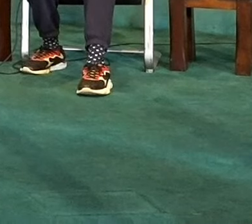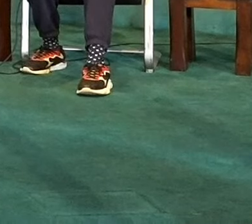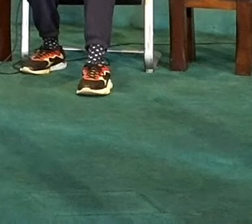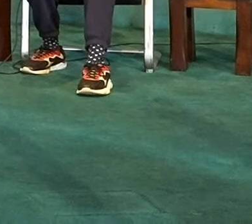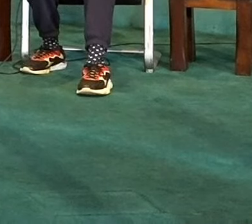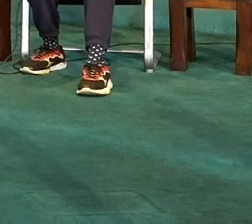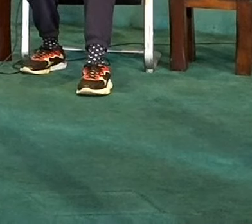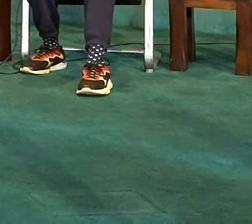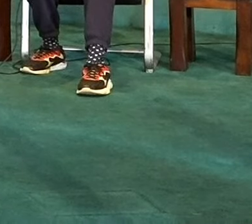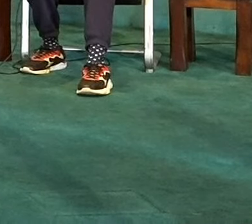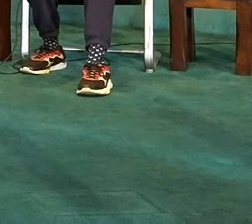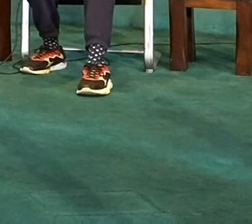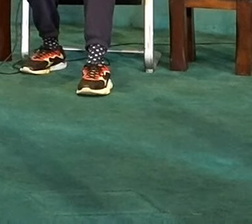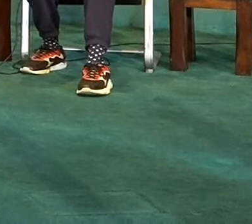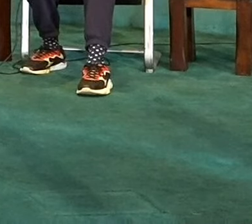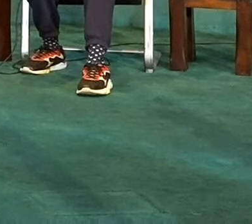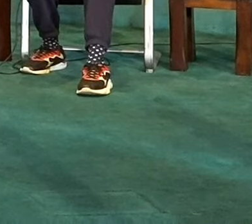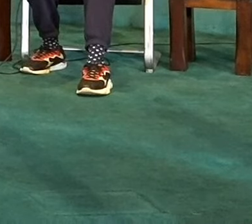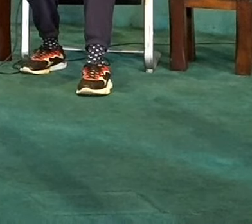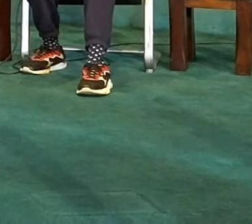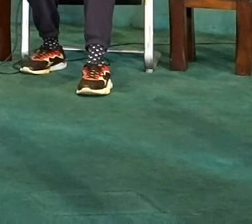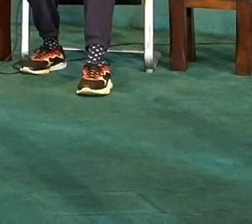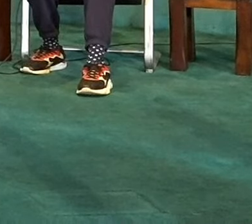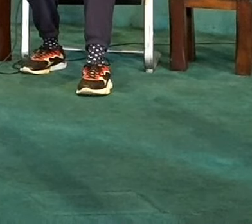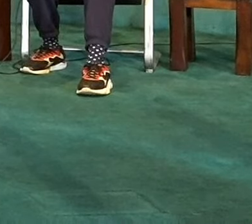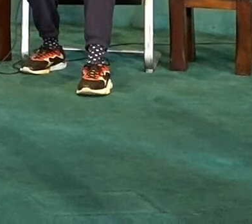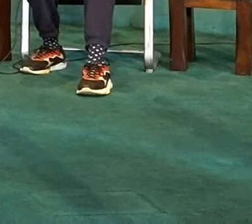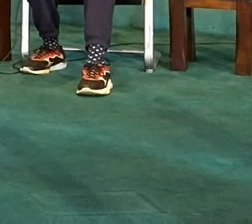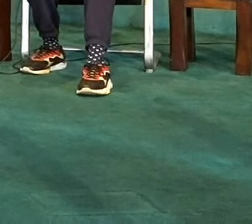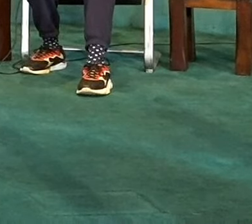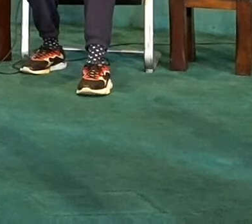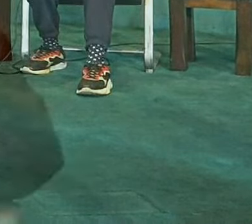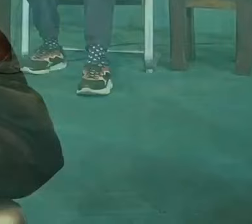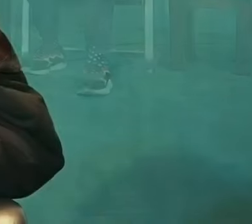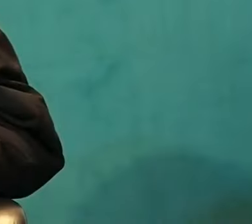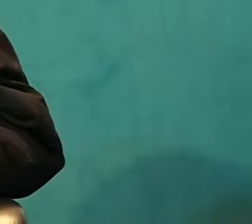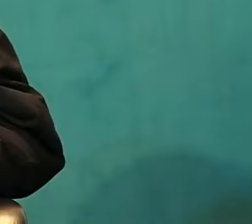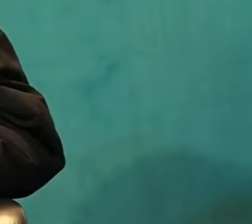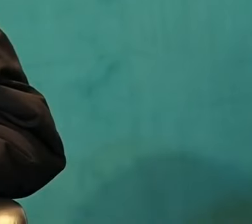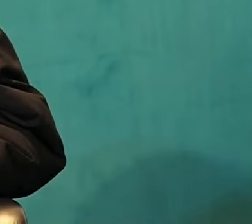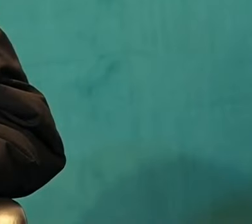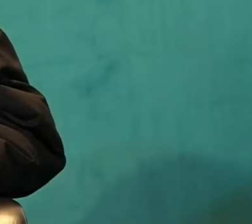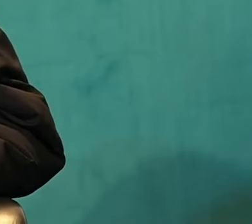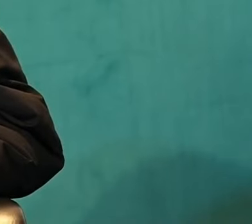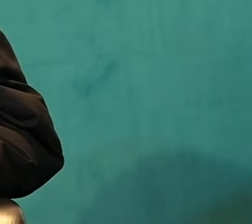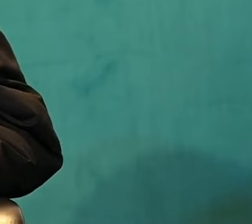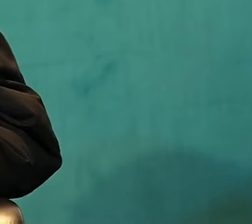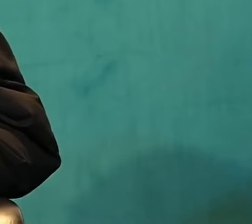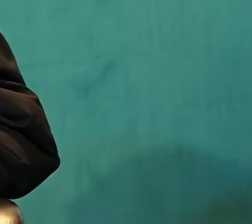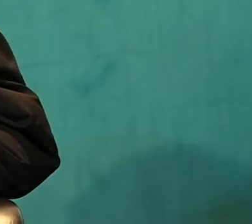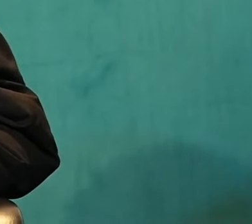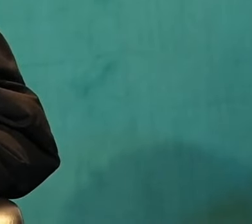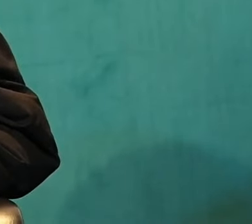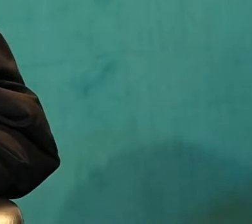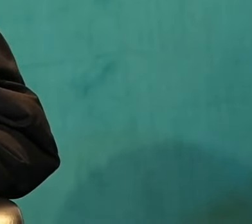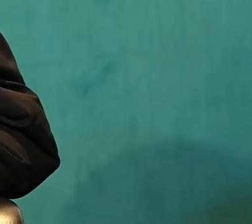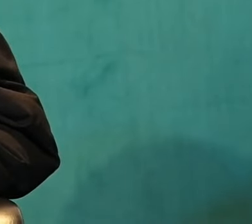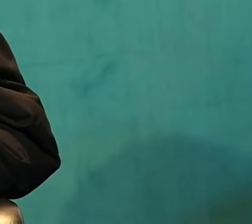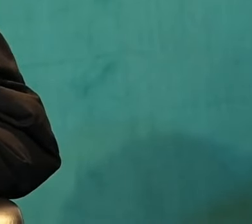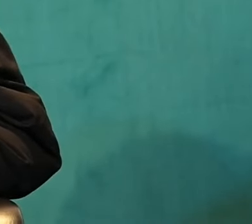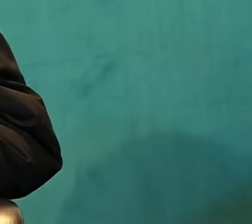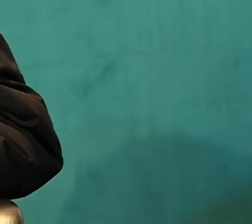purpose and they knew their desires. So actually, the fact that their names were changed by Nebuchadnezzar,